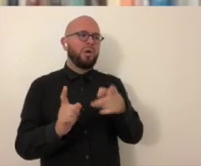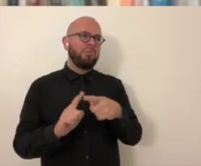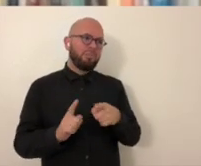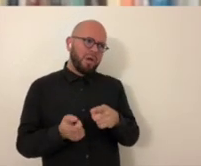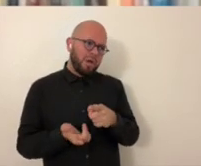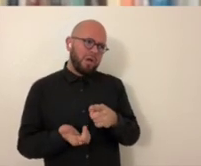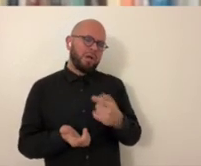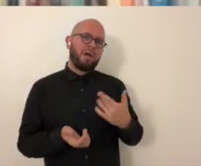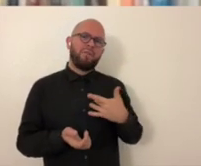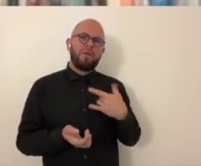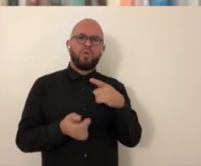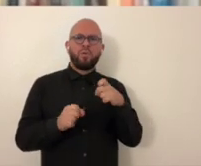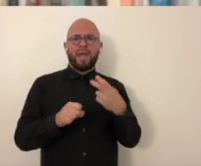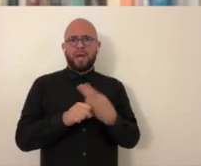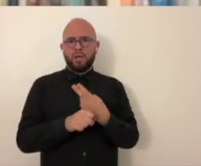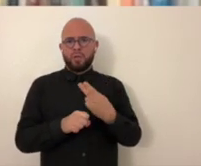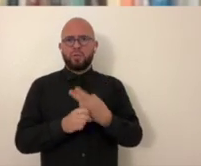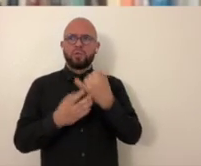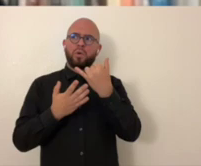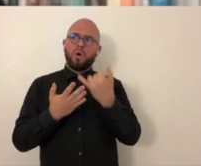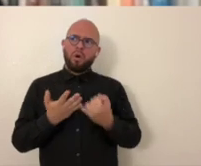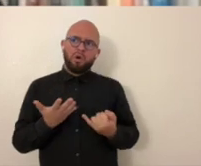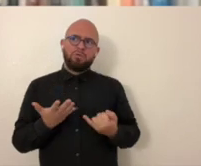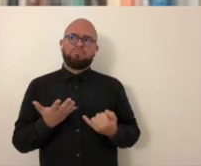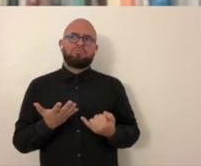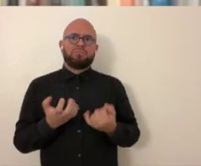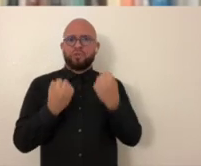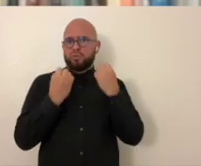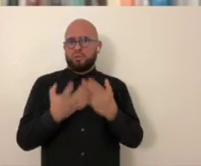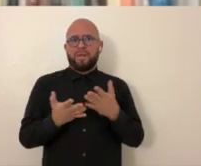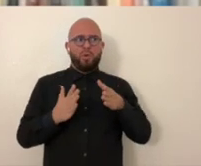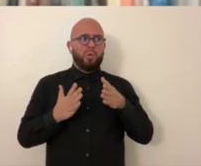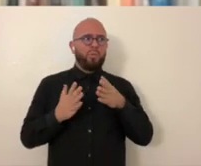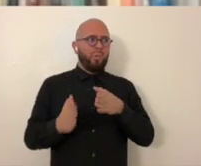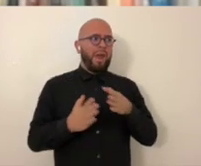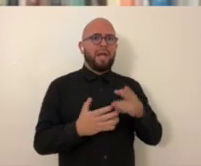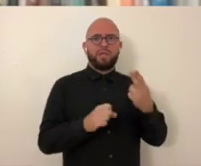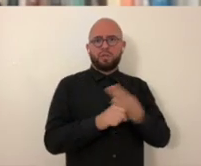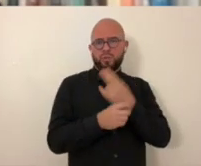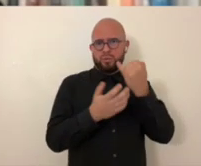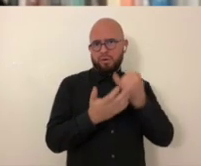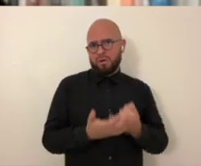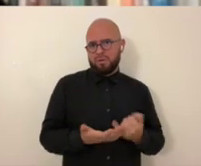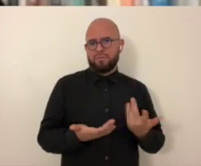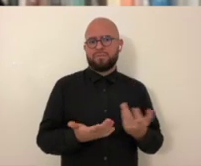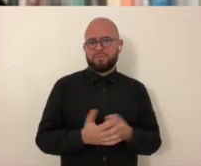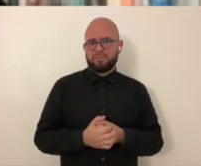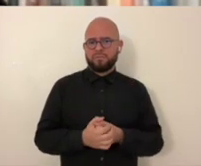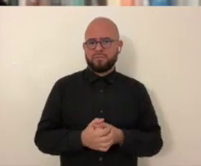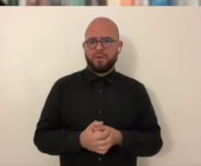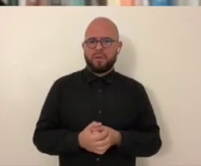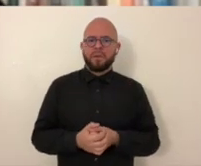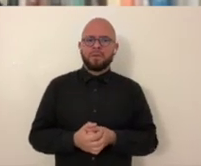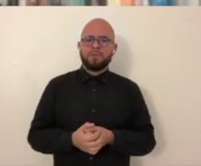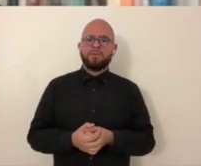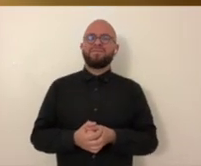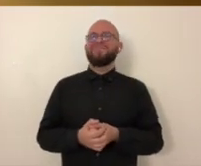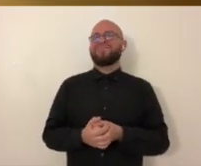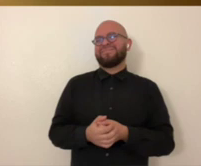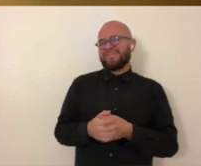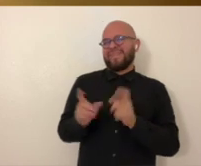not necessarily the easiest road, but there are ways to use it. In there are so many ways to use